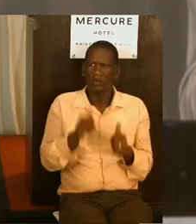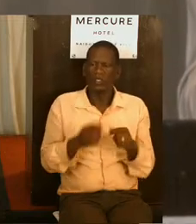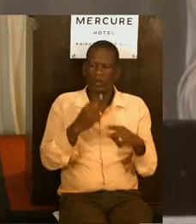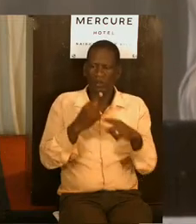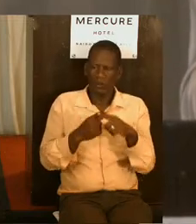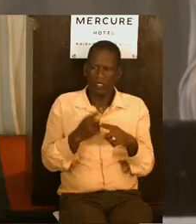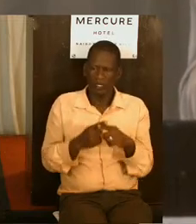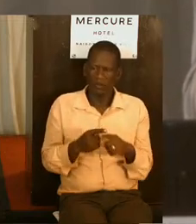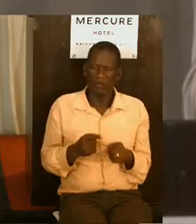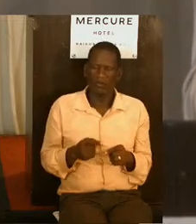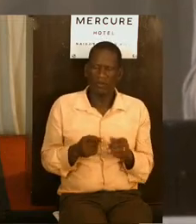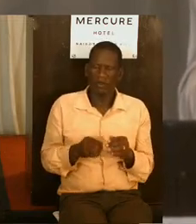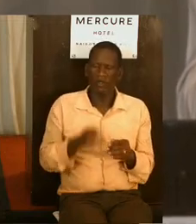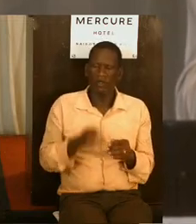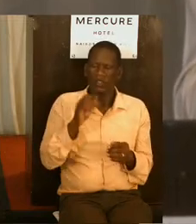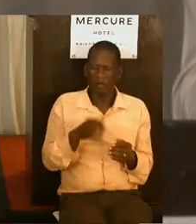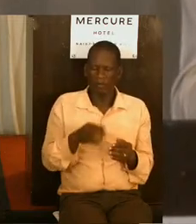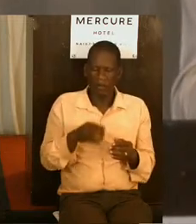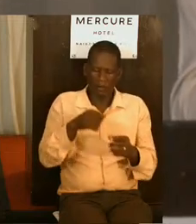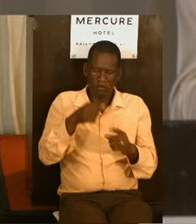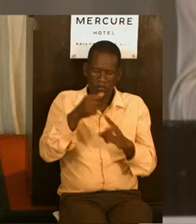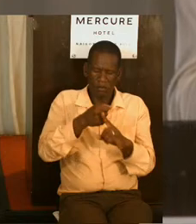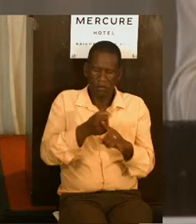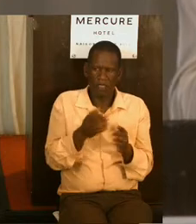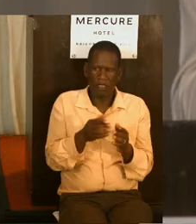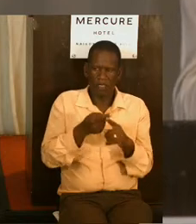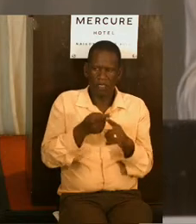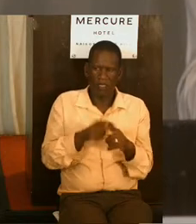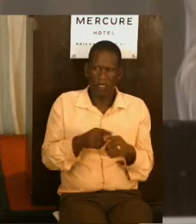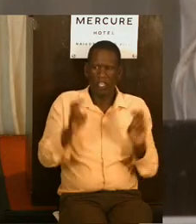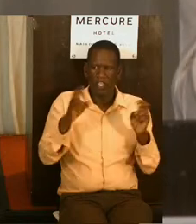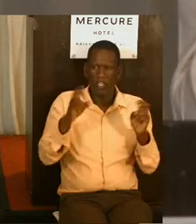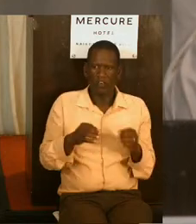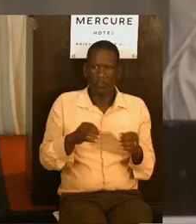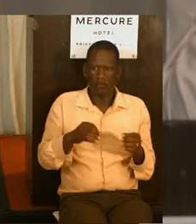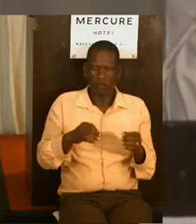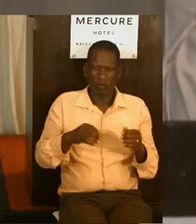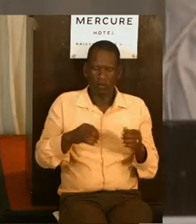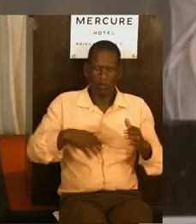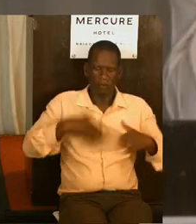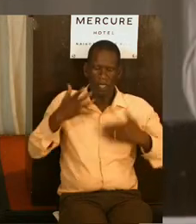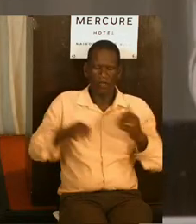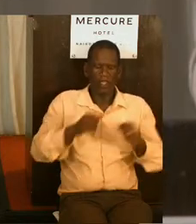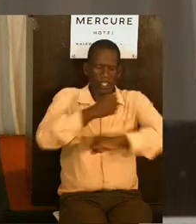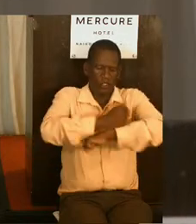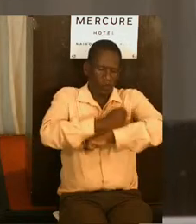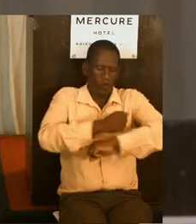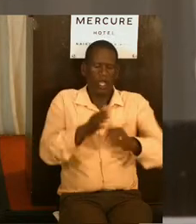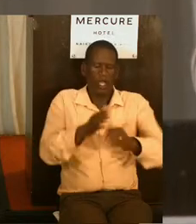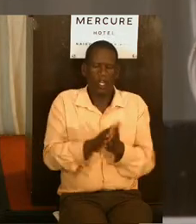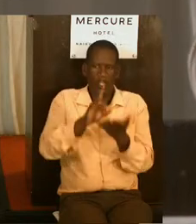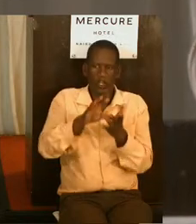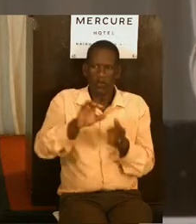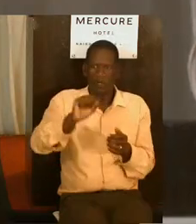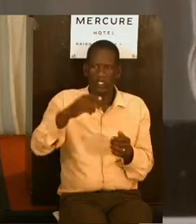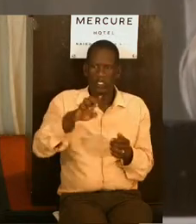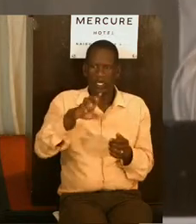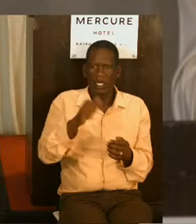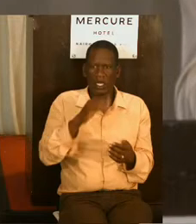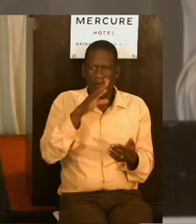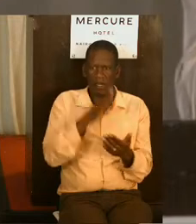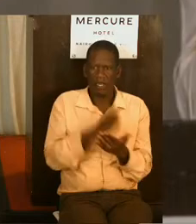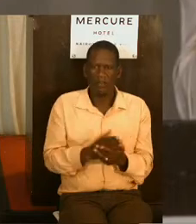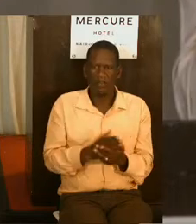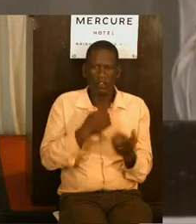positive should be propagated then the issue of discipline in school and Dr Sheila I believe